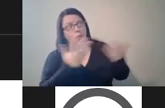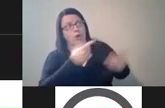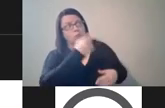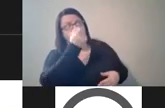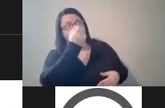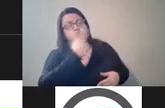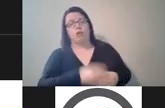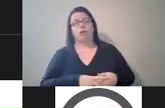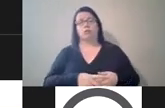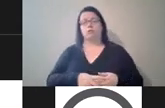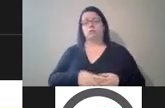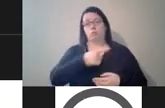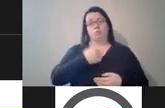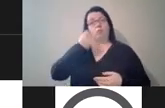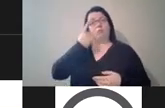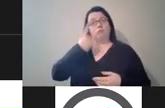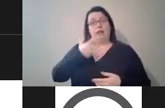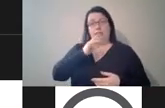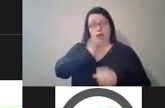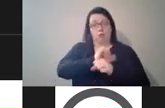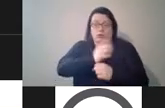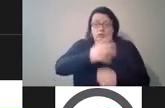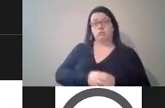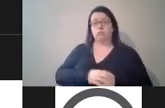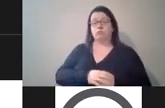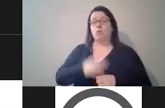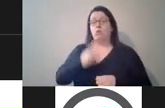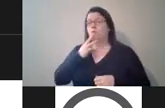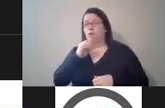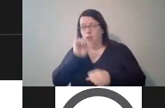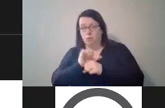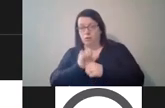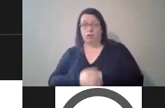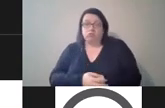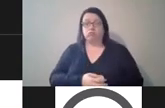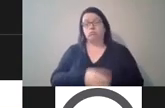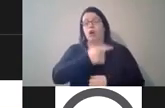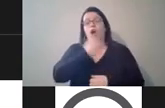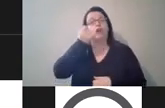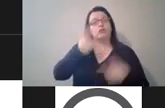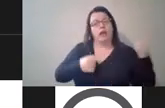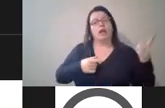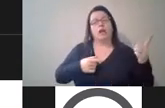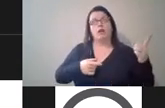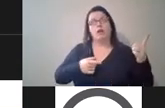the heat is not working, or that the water is off, and the impact that could have, and that you're there to discuss that with